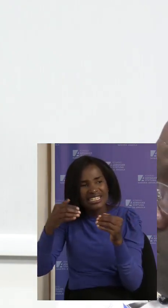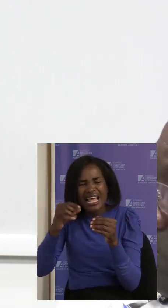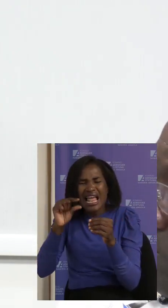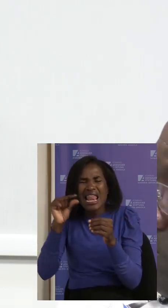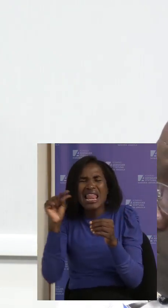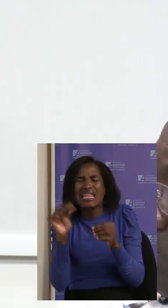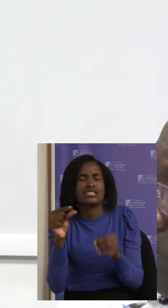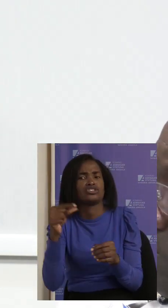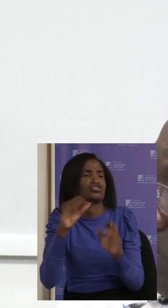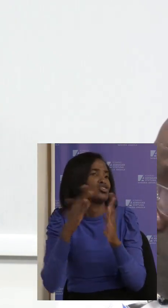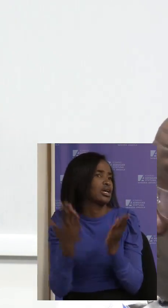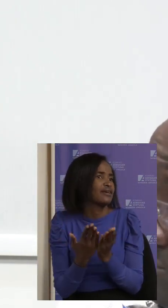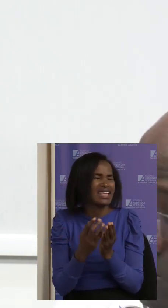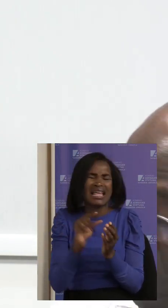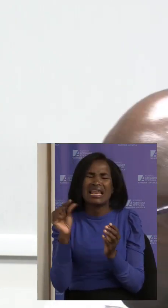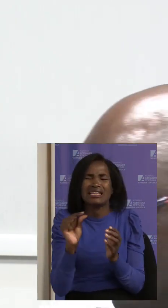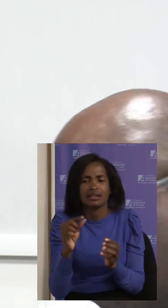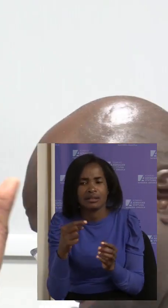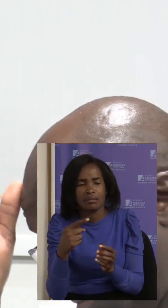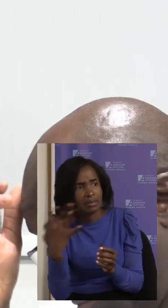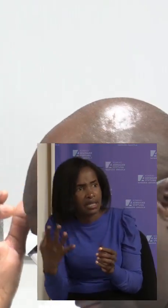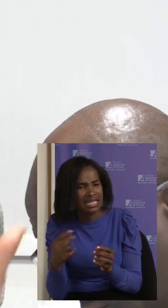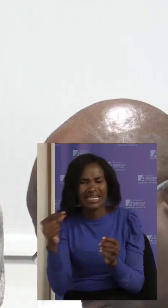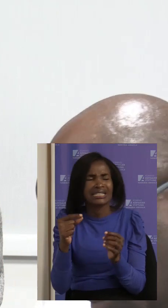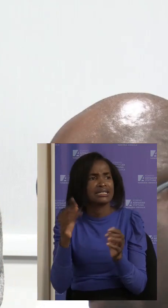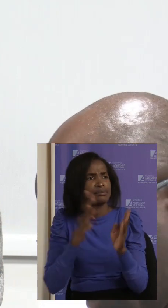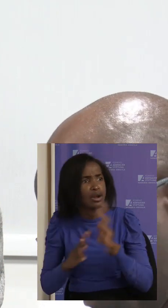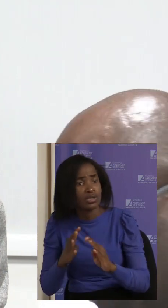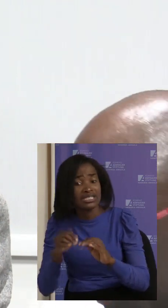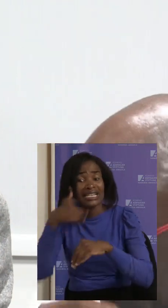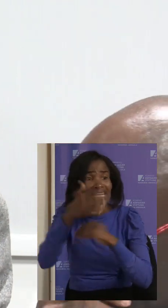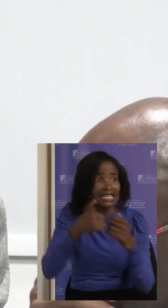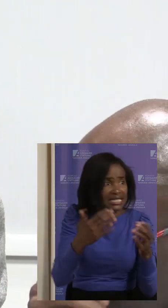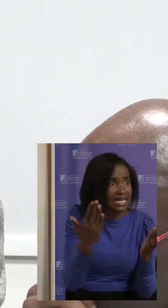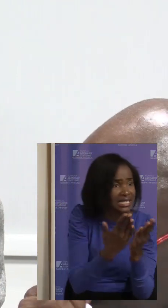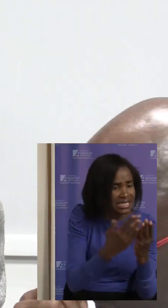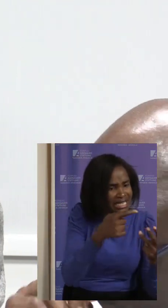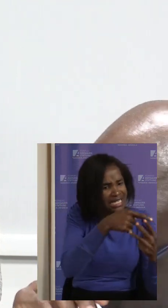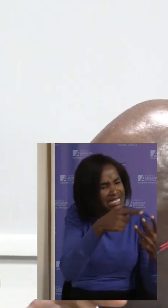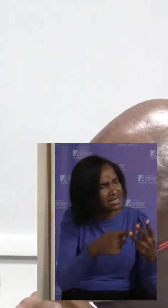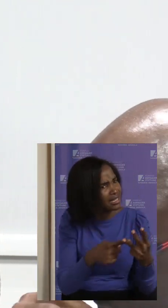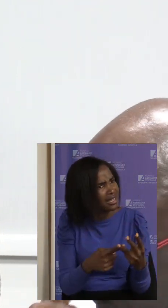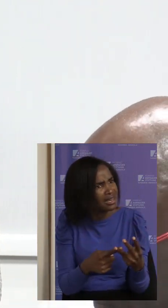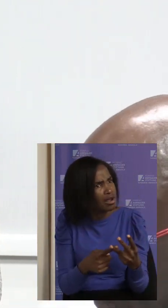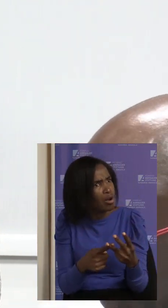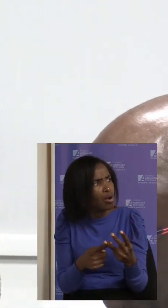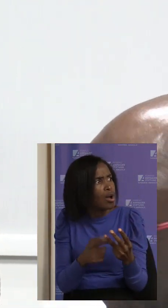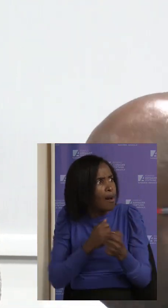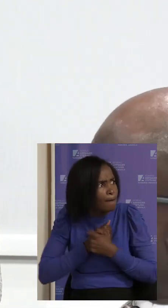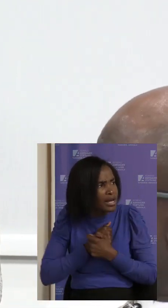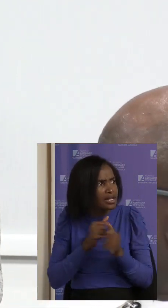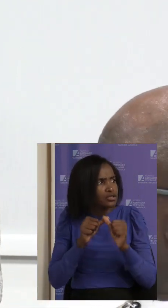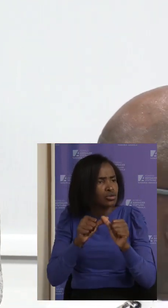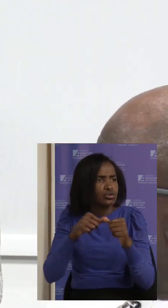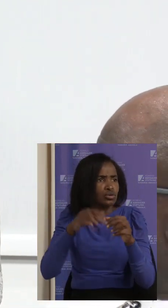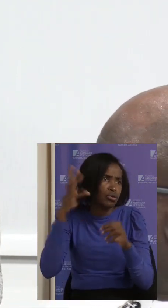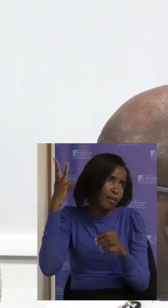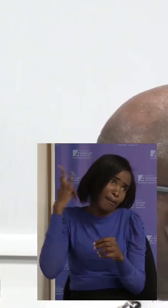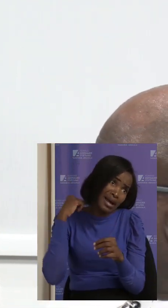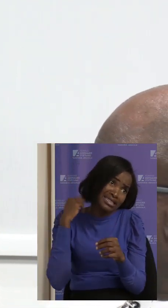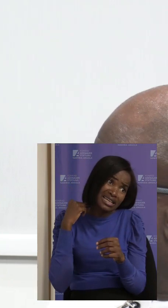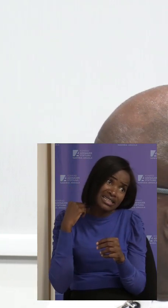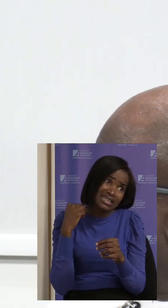geography, there's very little mathematics. And if you are a parent, once they go for masters, the story is very obvious. They will